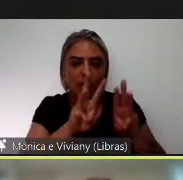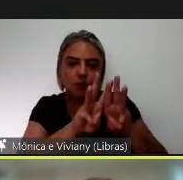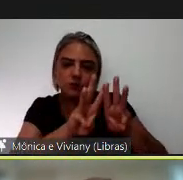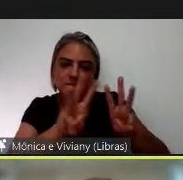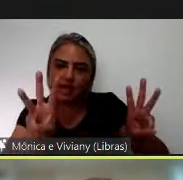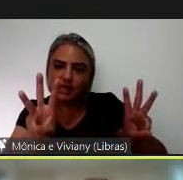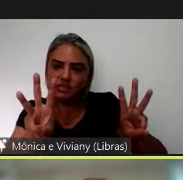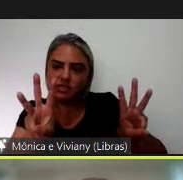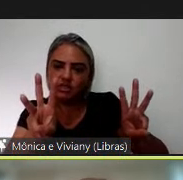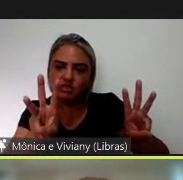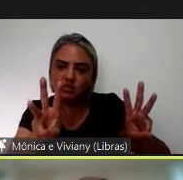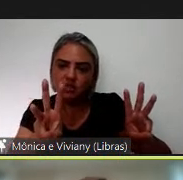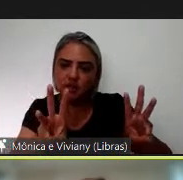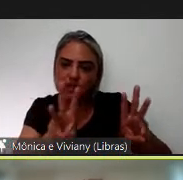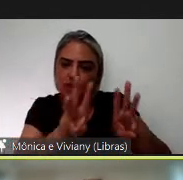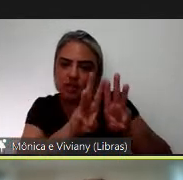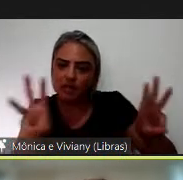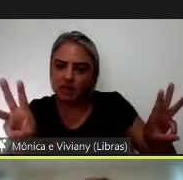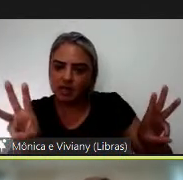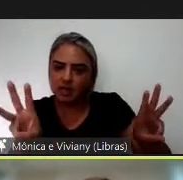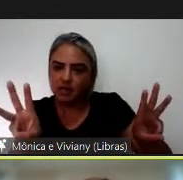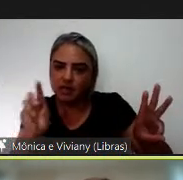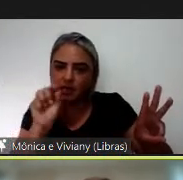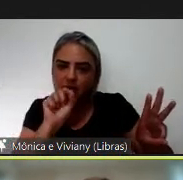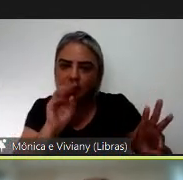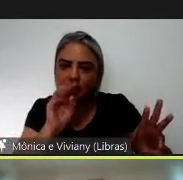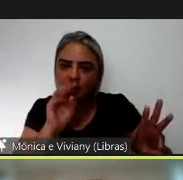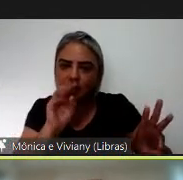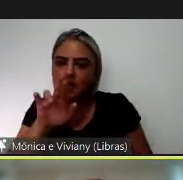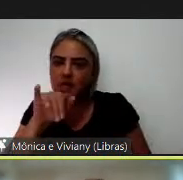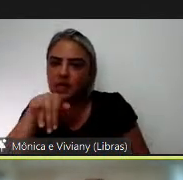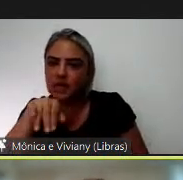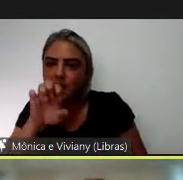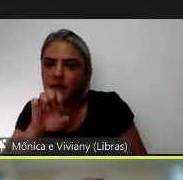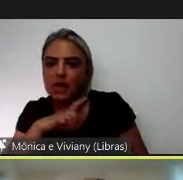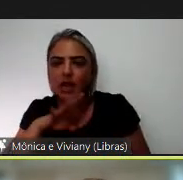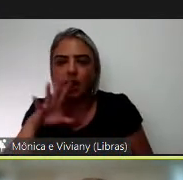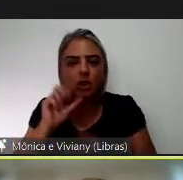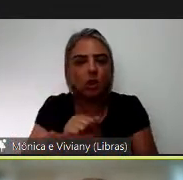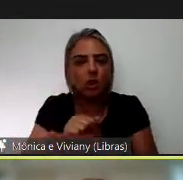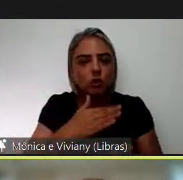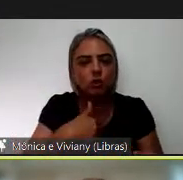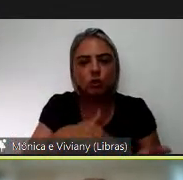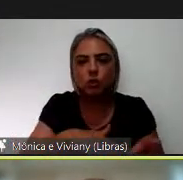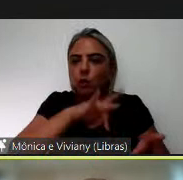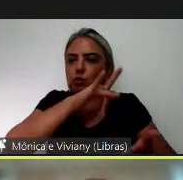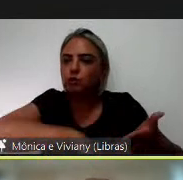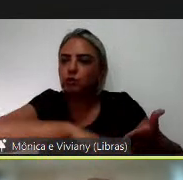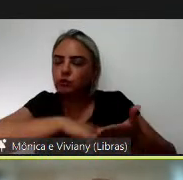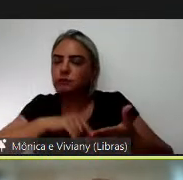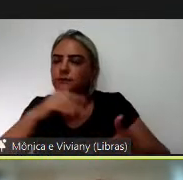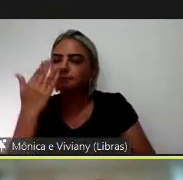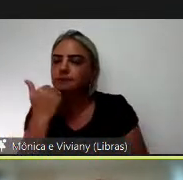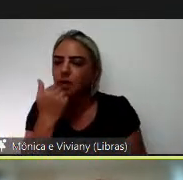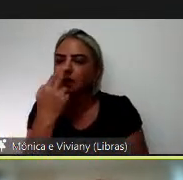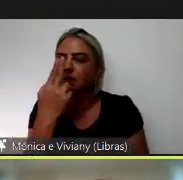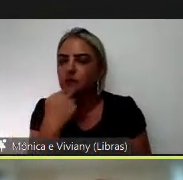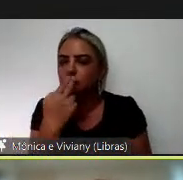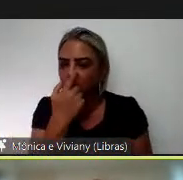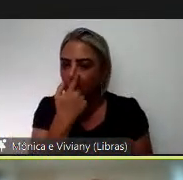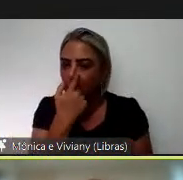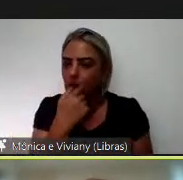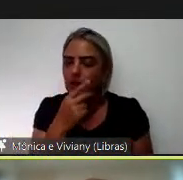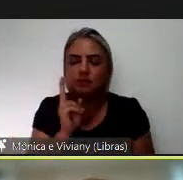with a website in the BME webpage that consolidates our documents